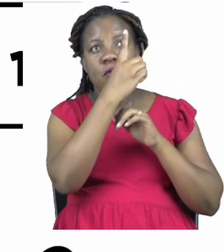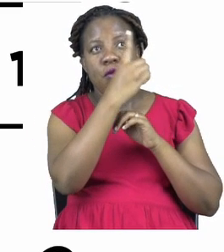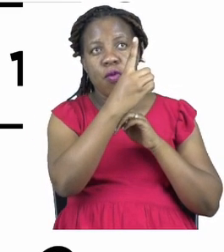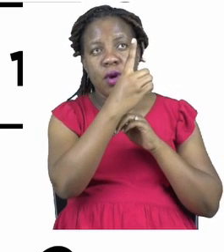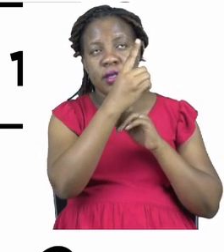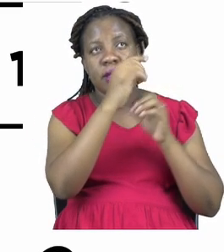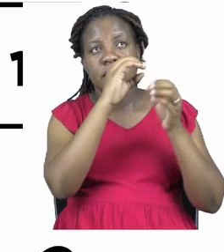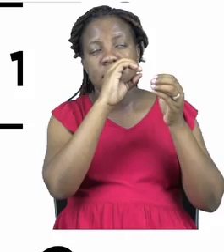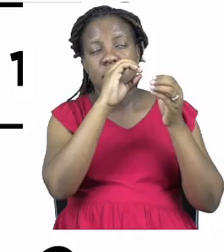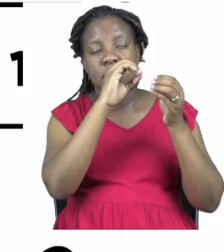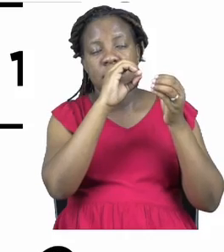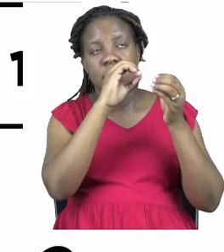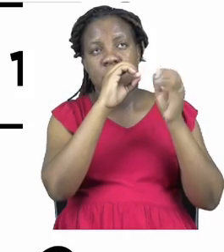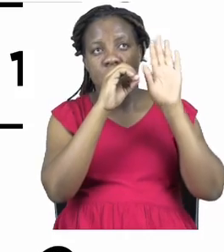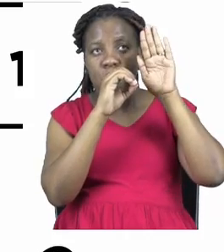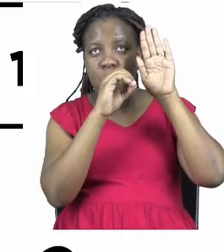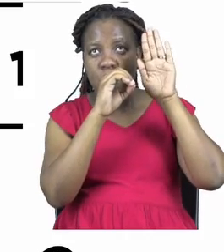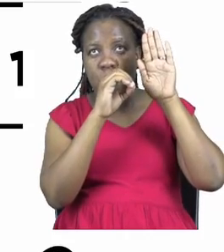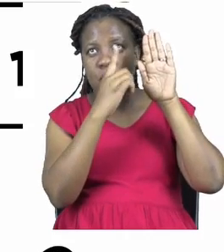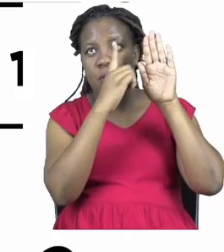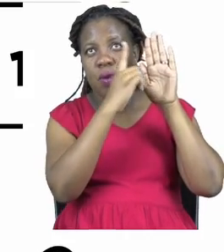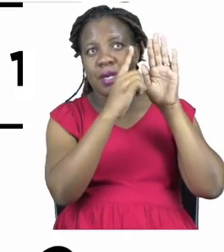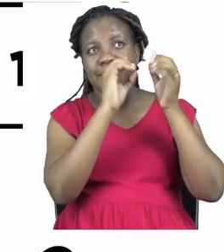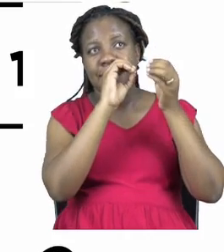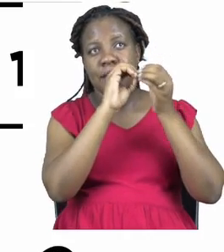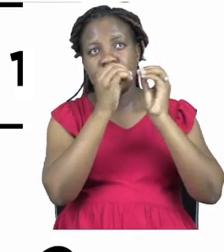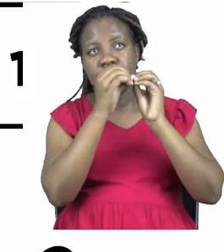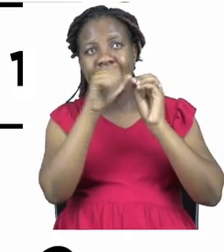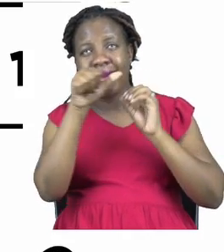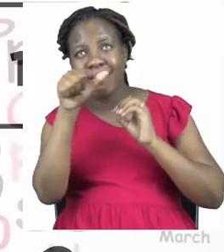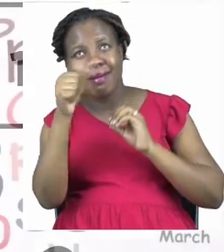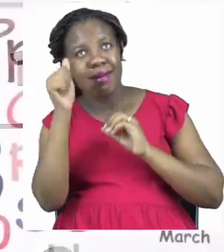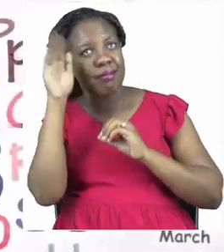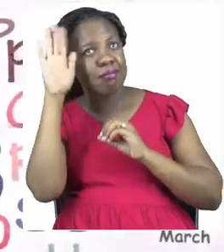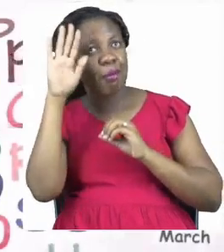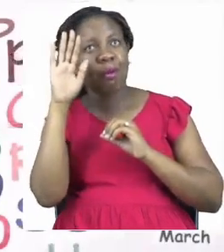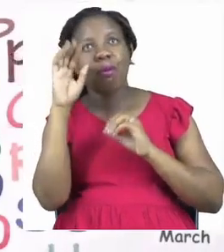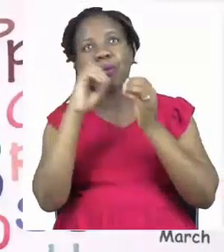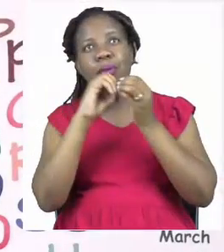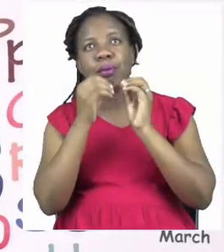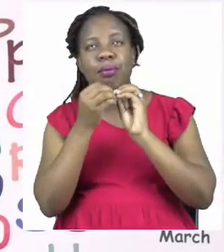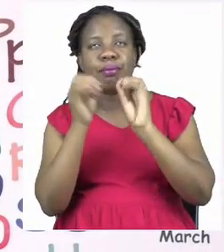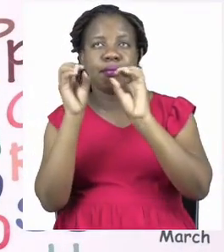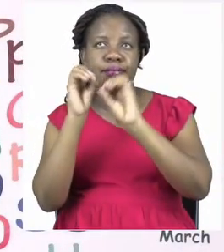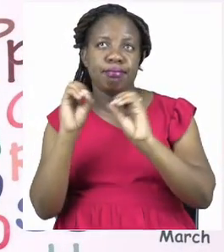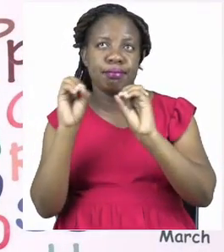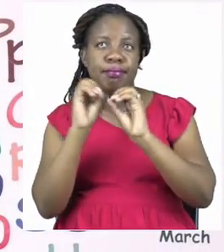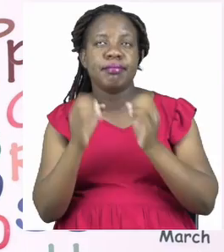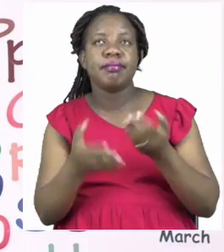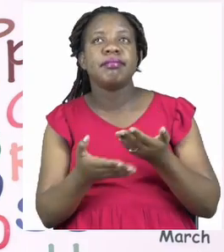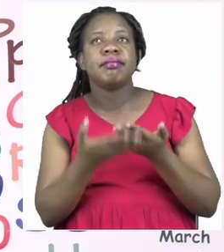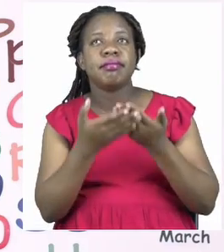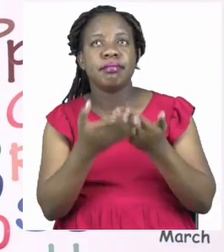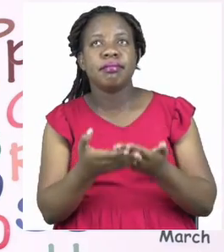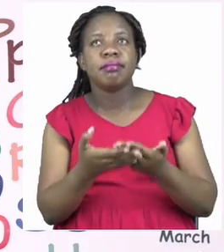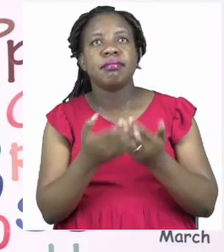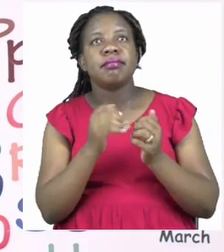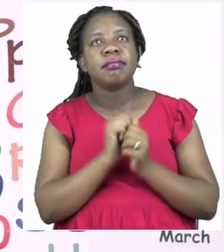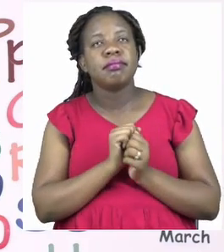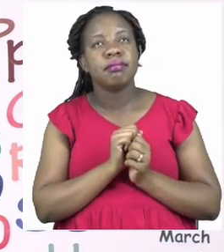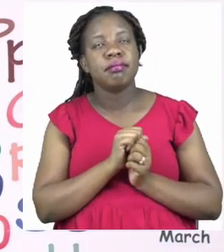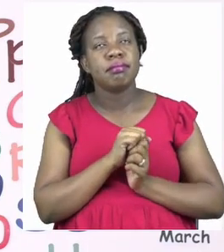number. Let's do the first two together. Now, I have the first two on the board and we're going to really take our